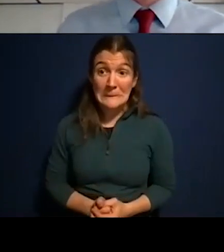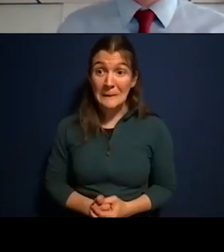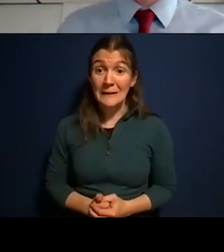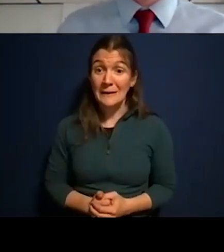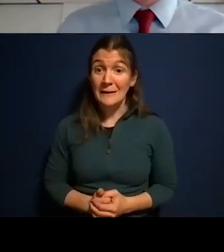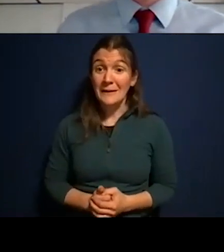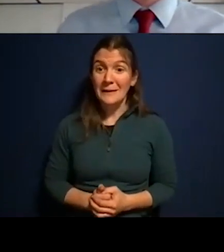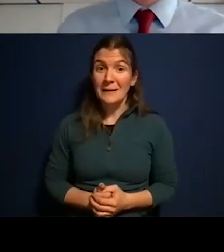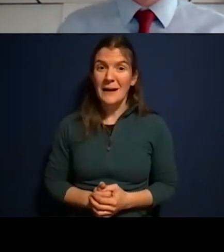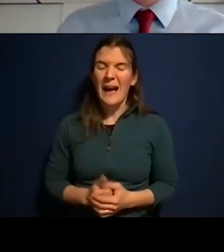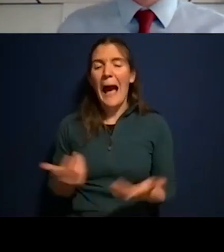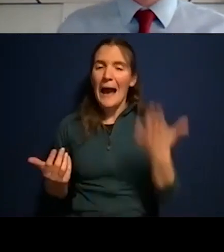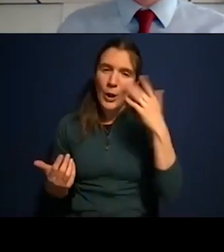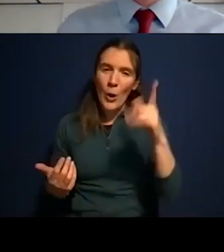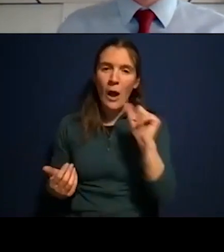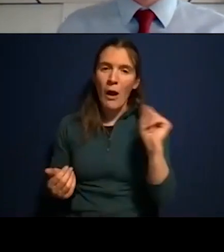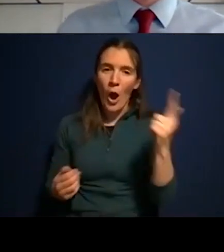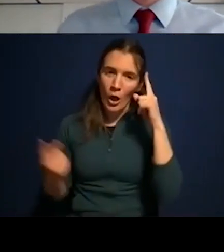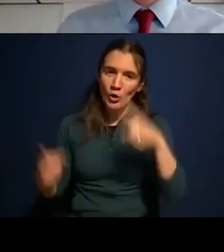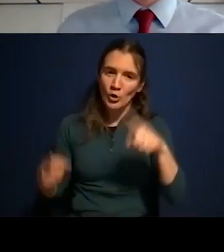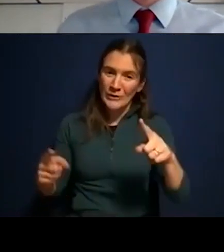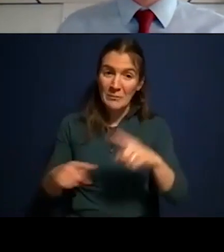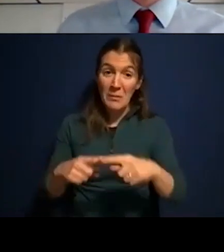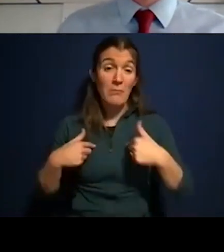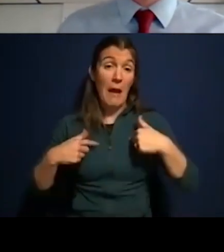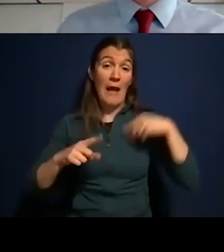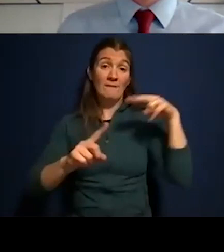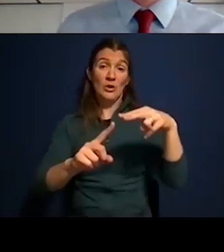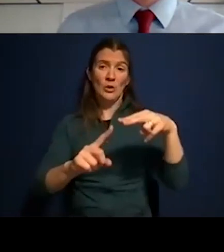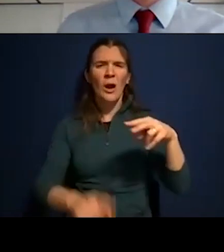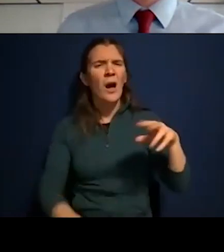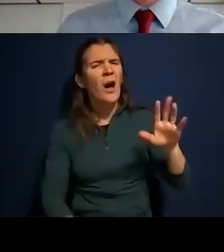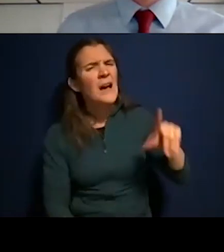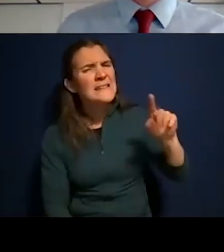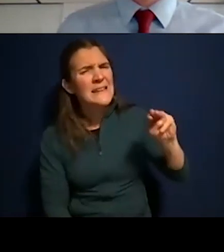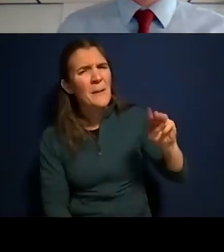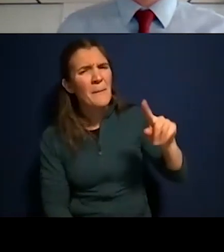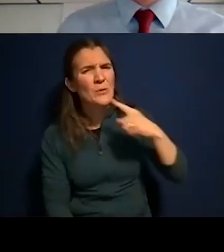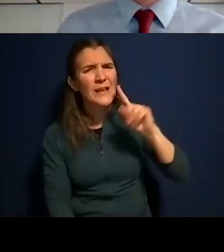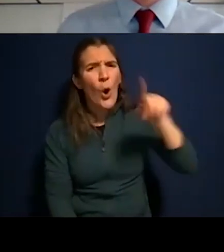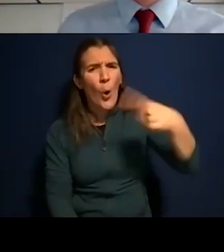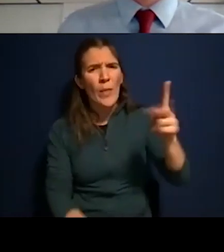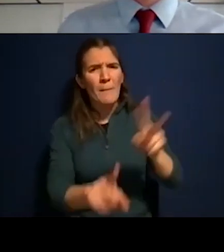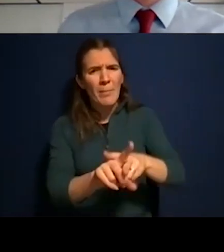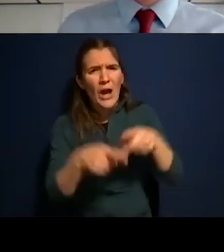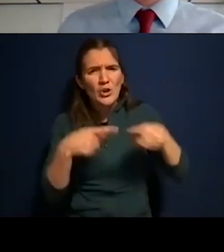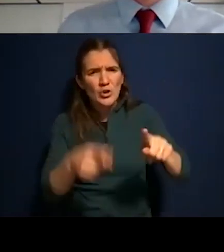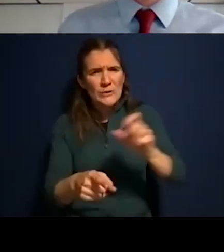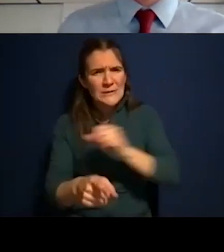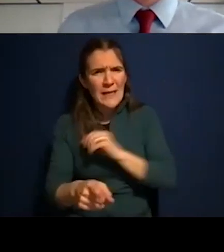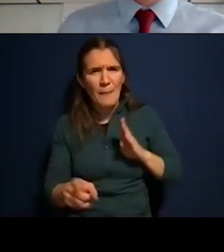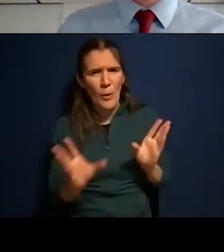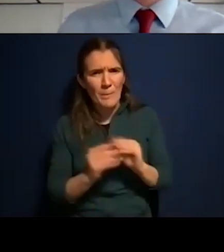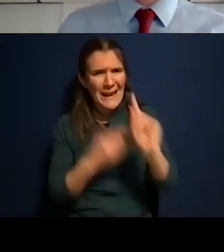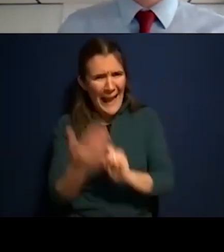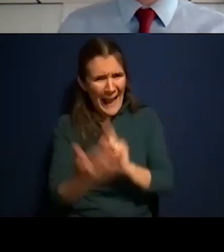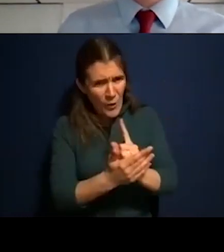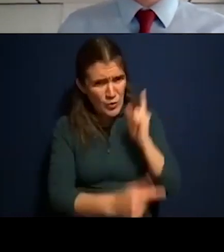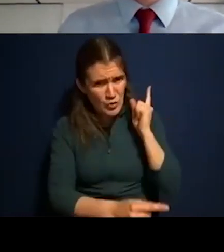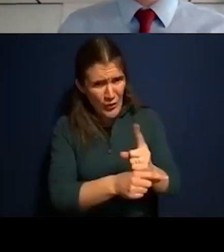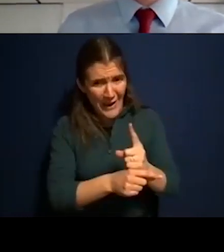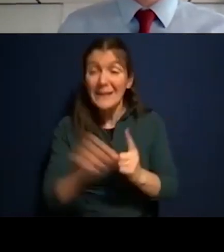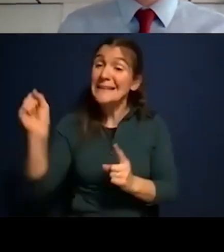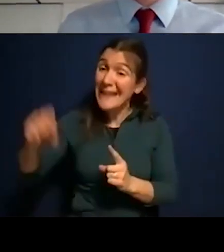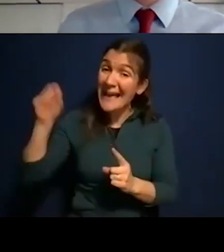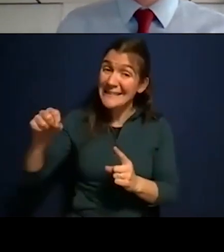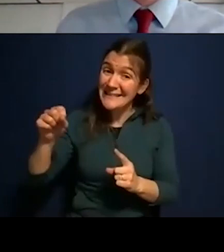That's not going to be popular with everybody, but wait, but you, I don't know. Didn't you start by saying it would only apply to select board hour meeting? Yes. Hours? Yes.